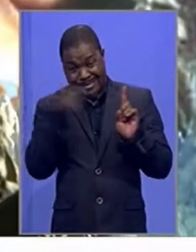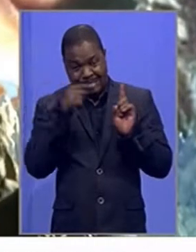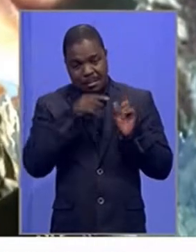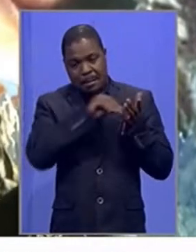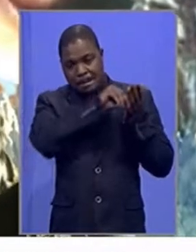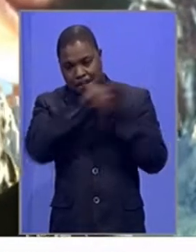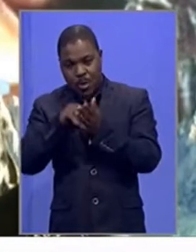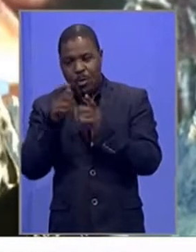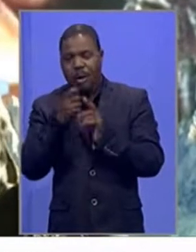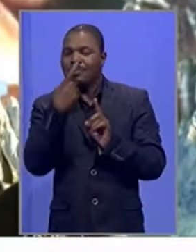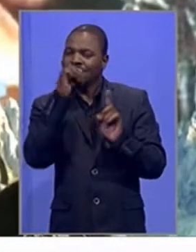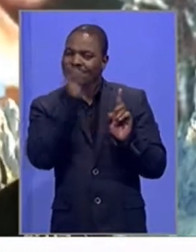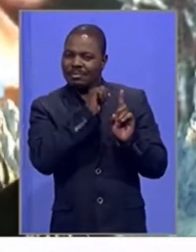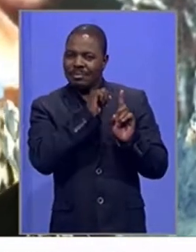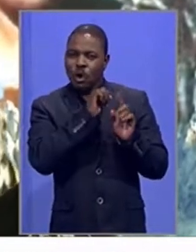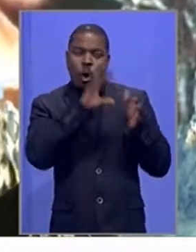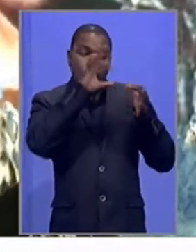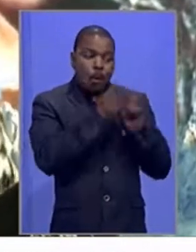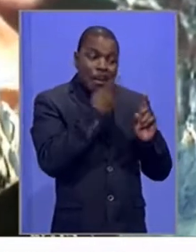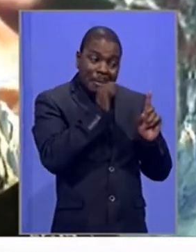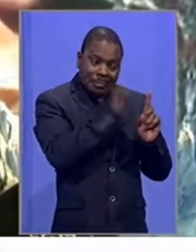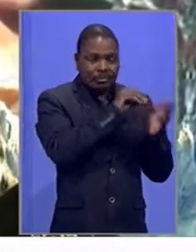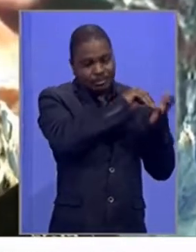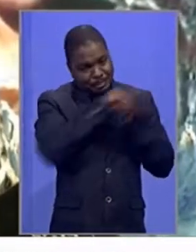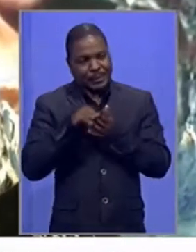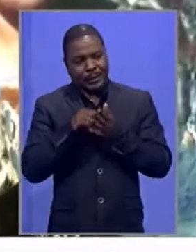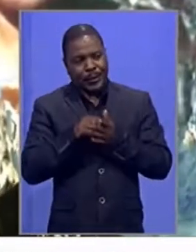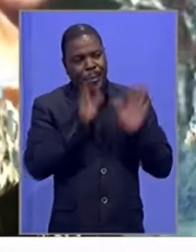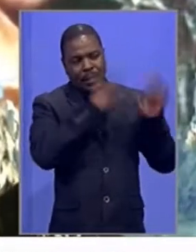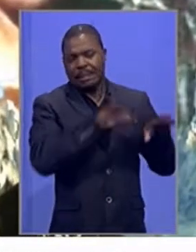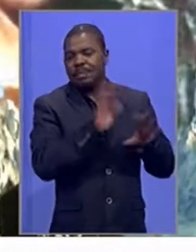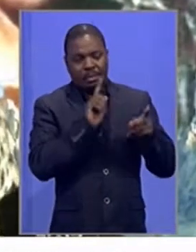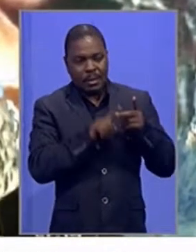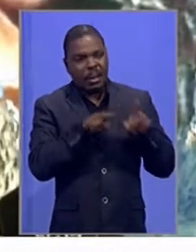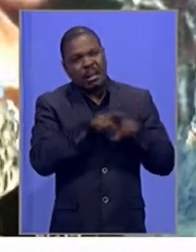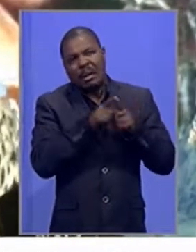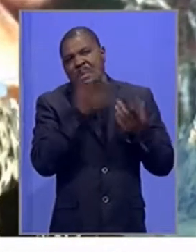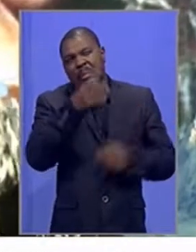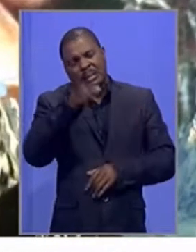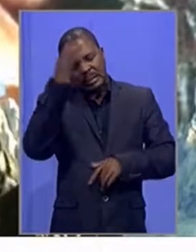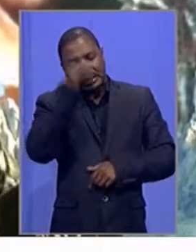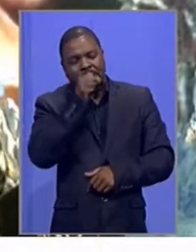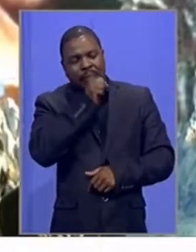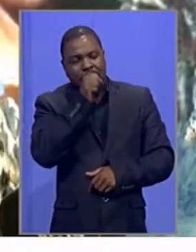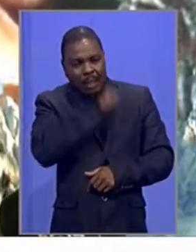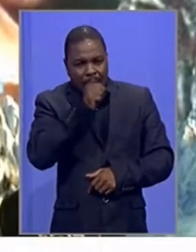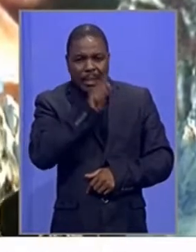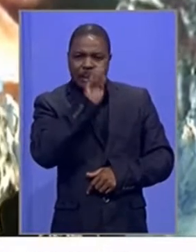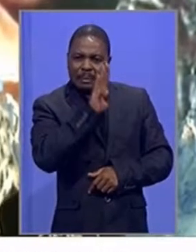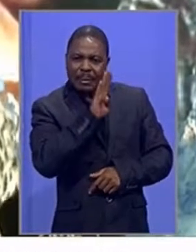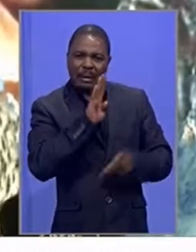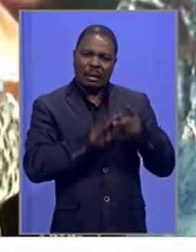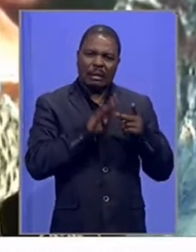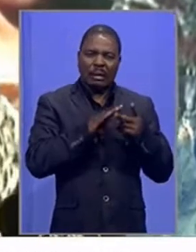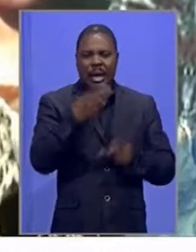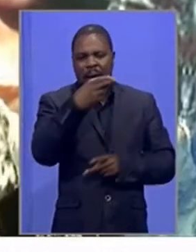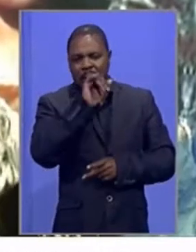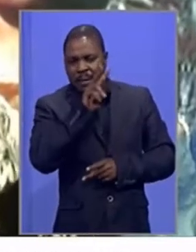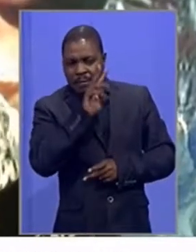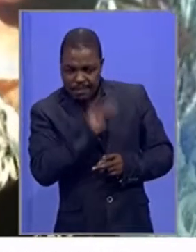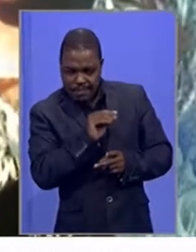come with the medication that he's taking at home. For instance, if he's taking treatment for TB, if he's taking treatment for